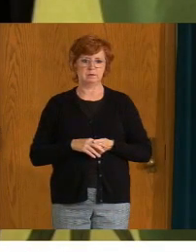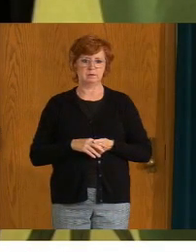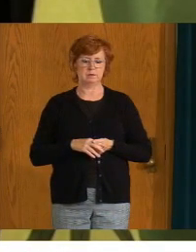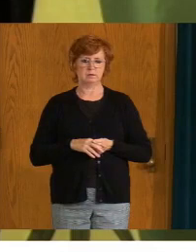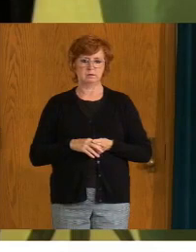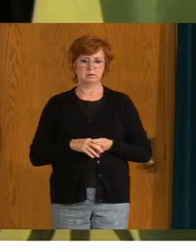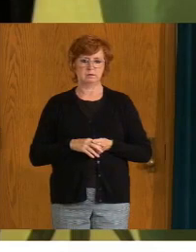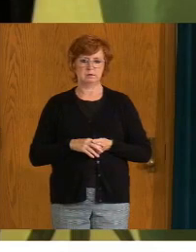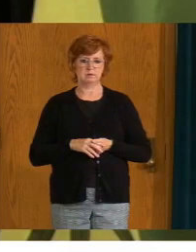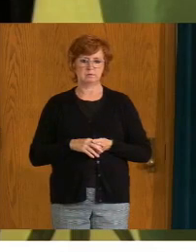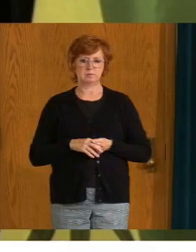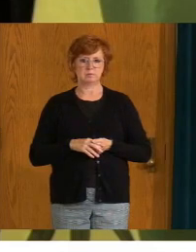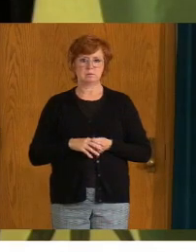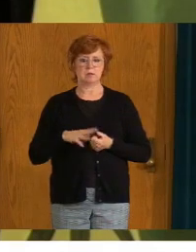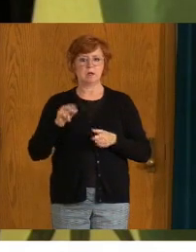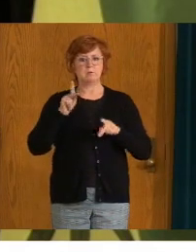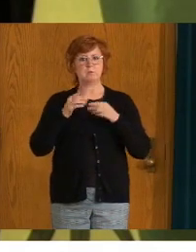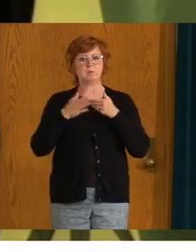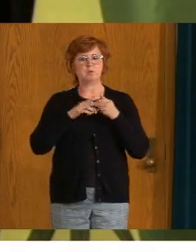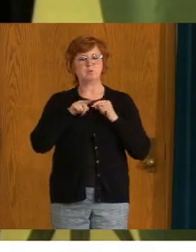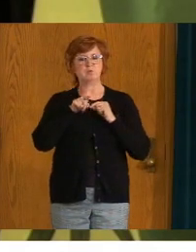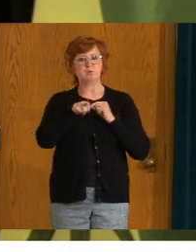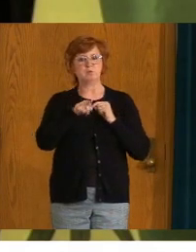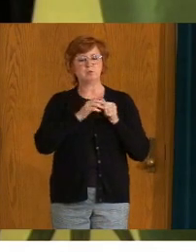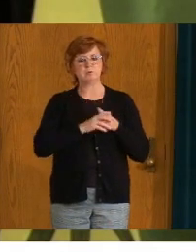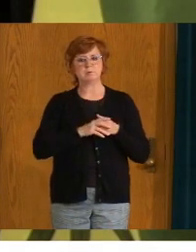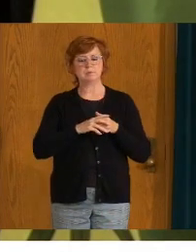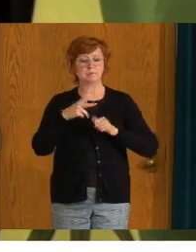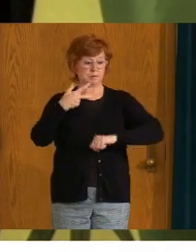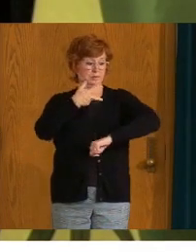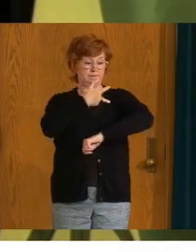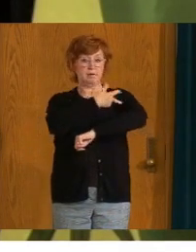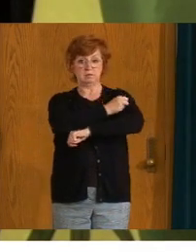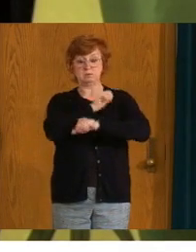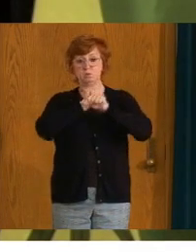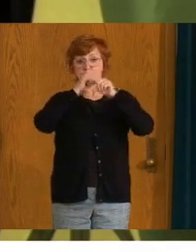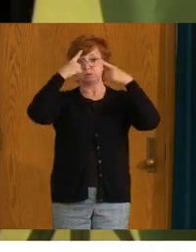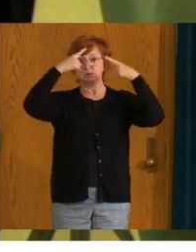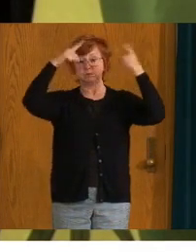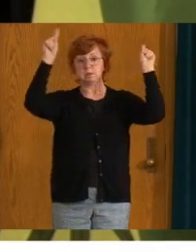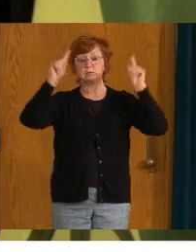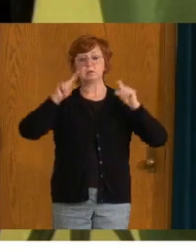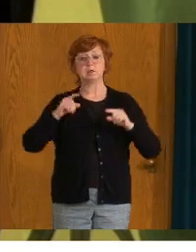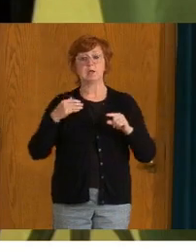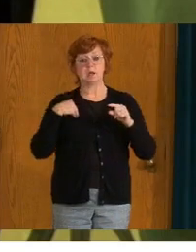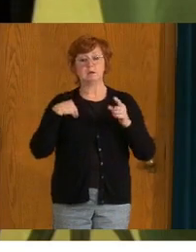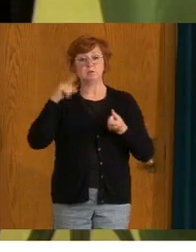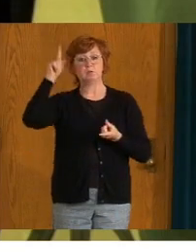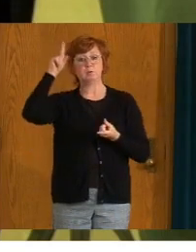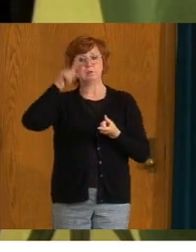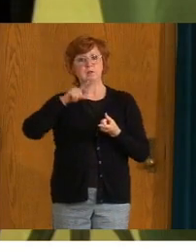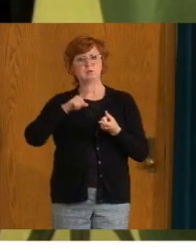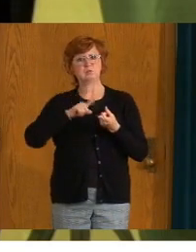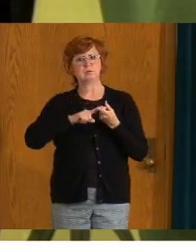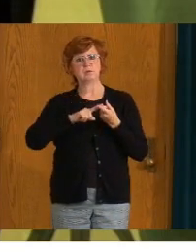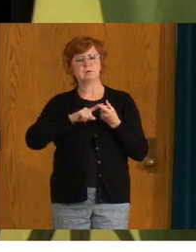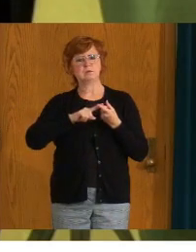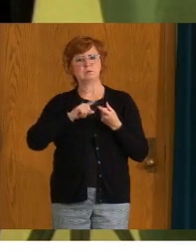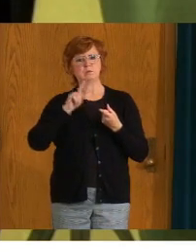around you. Vaccines most certainly do work. They've proven to reduce not